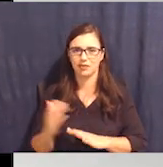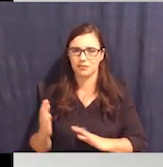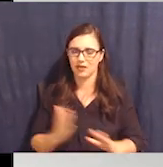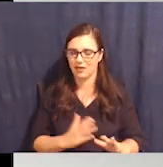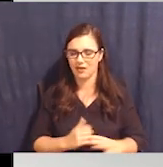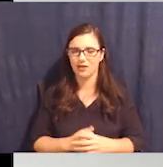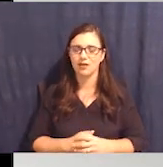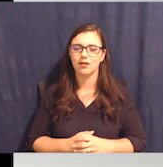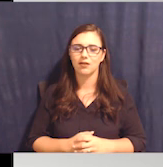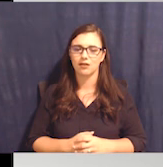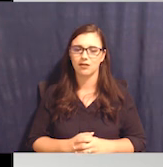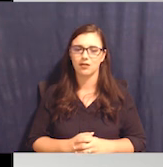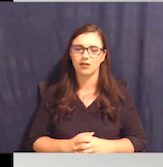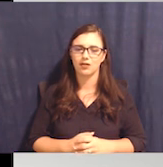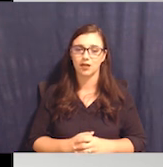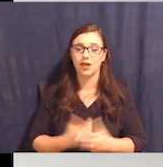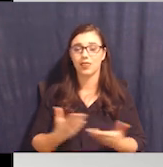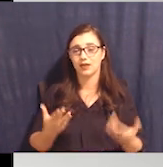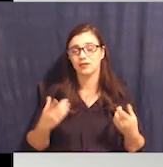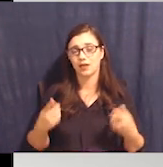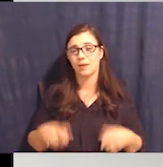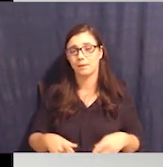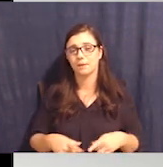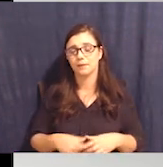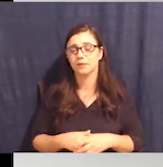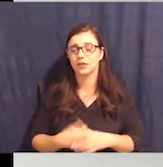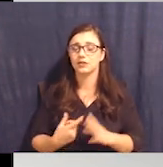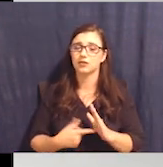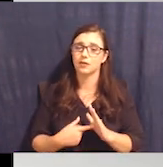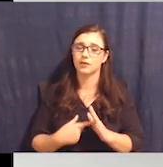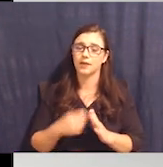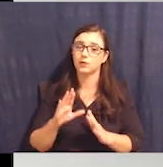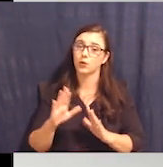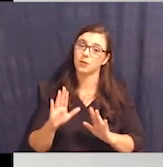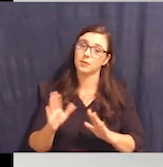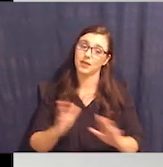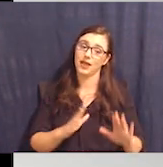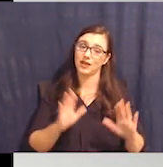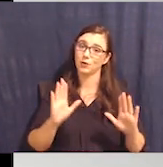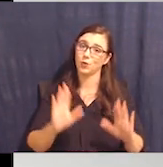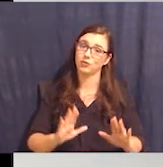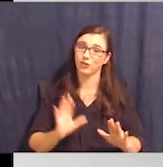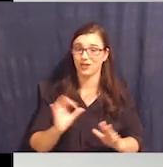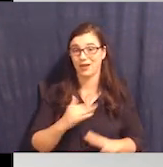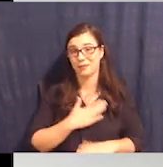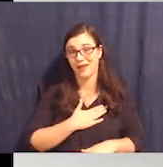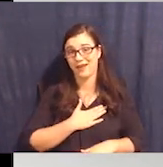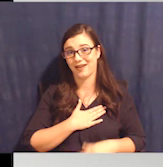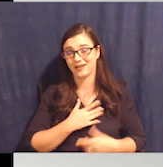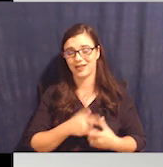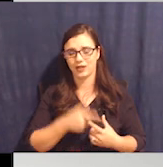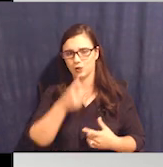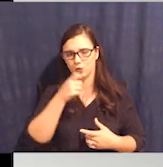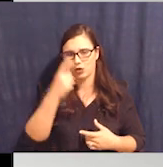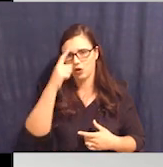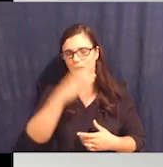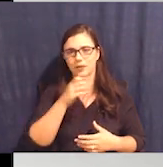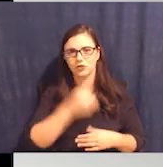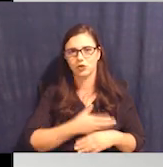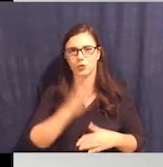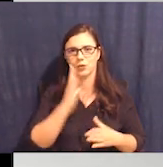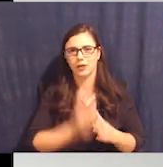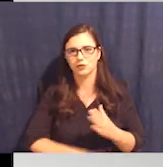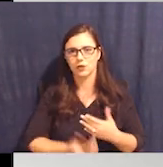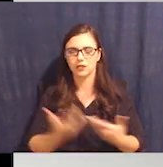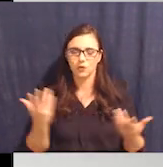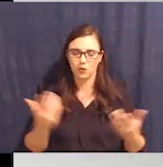creating a plan, and things happen. Sometimes your plan is wonderful, like mine was, and then who would have thought